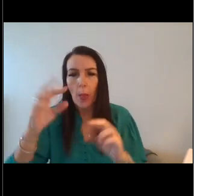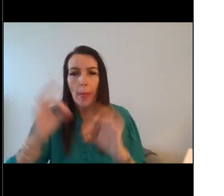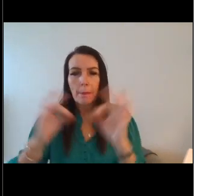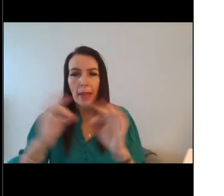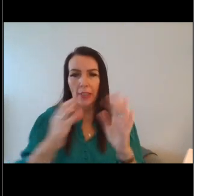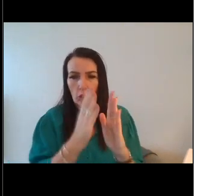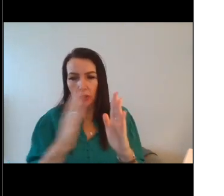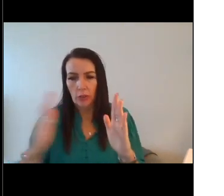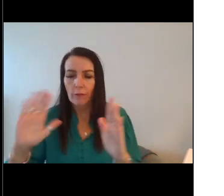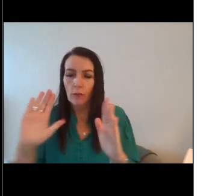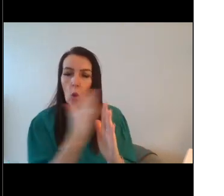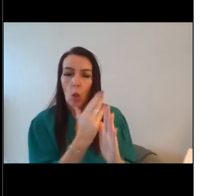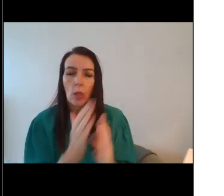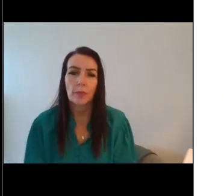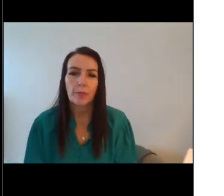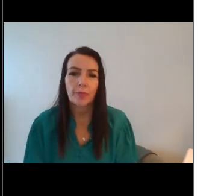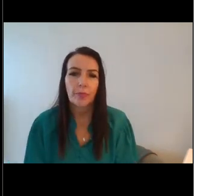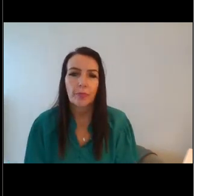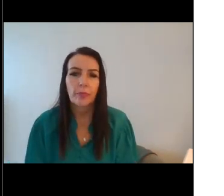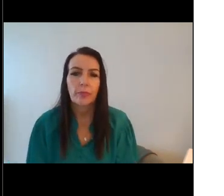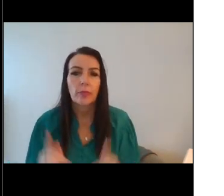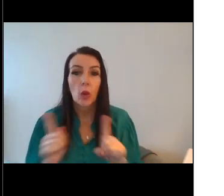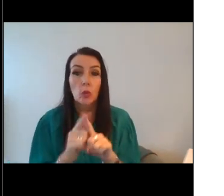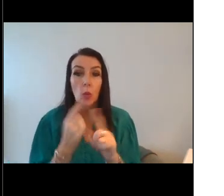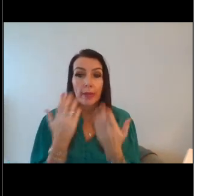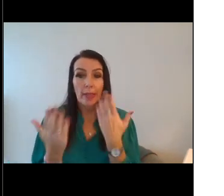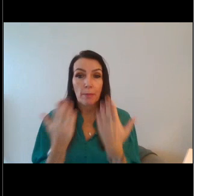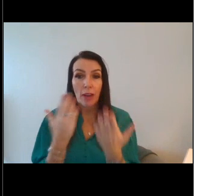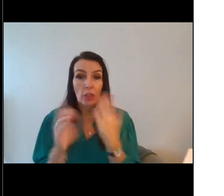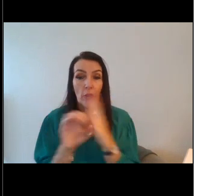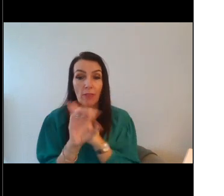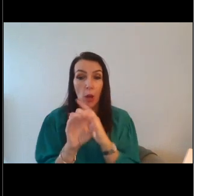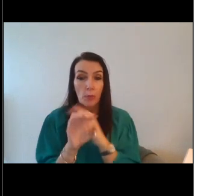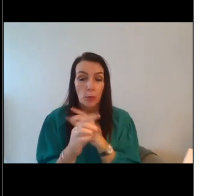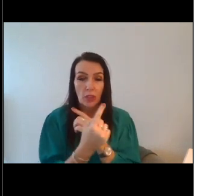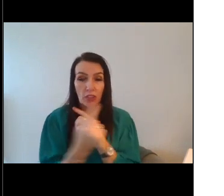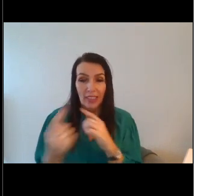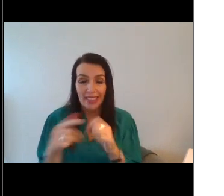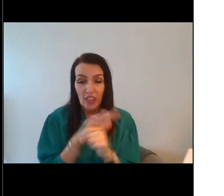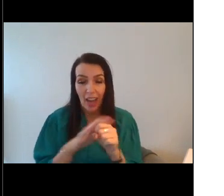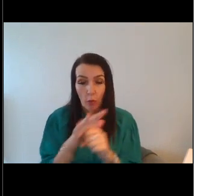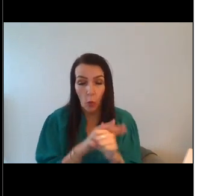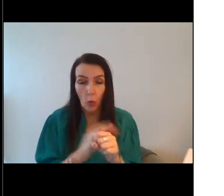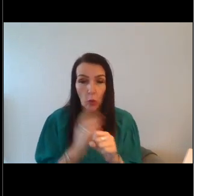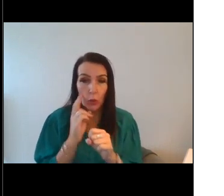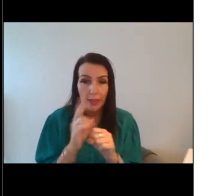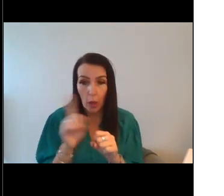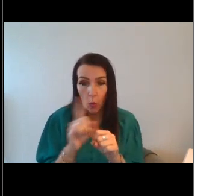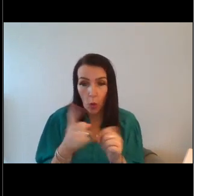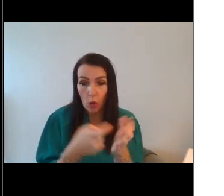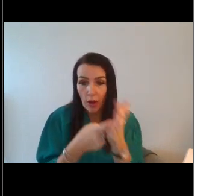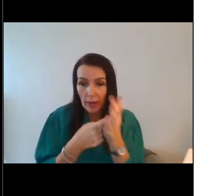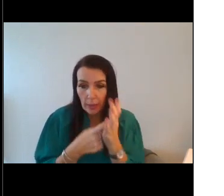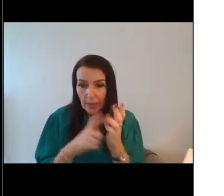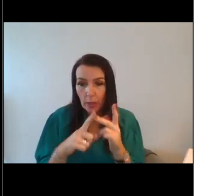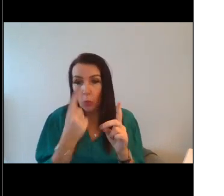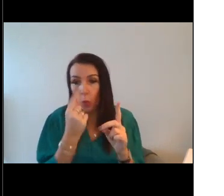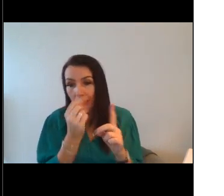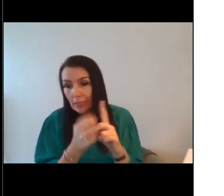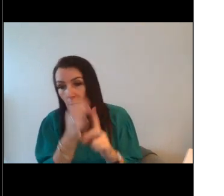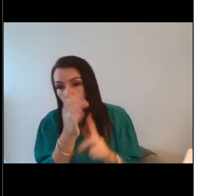property. It also included a comparison of these outputs under each scenario. So you could see what measures were recommended and what the potential improvement would